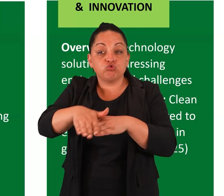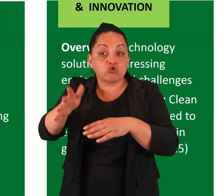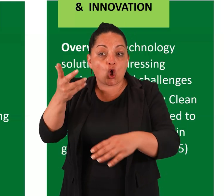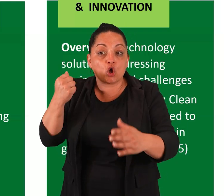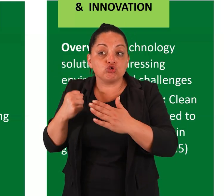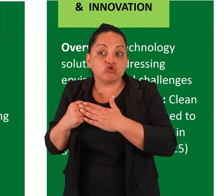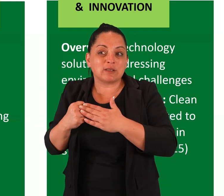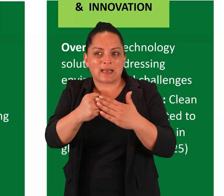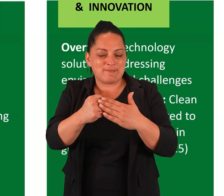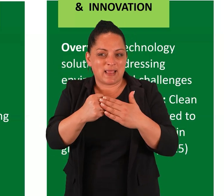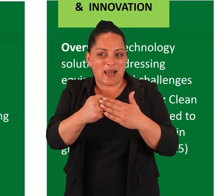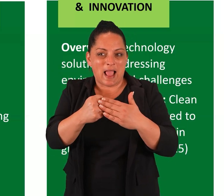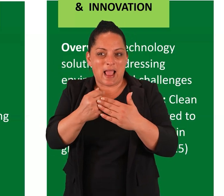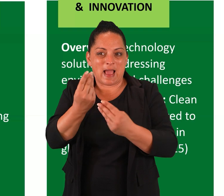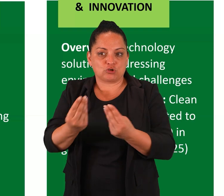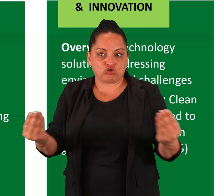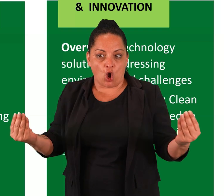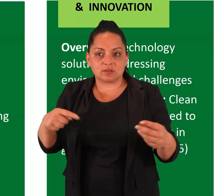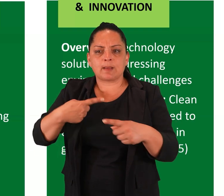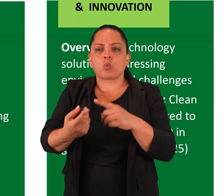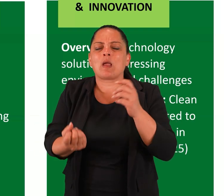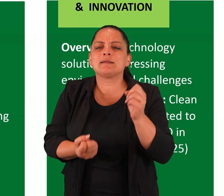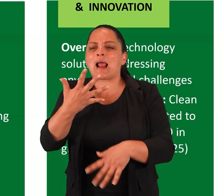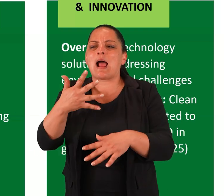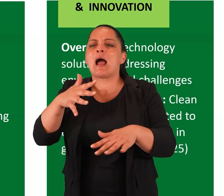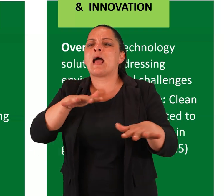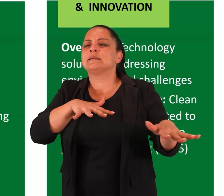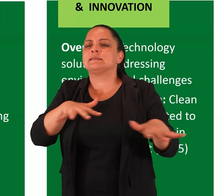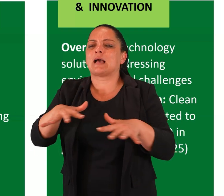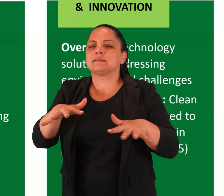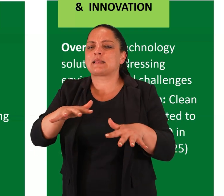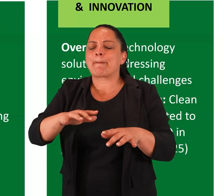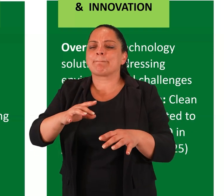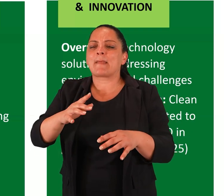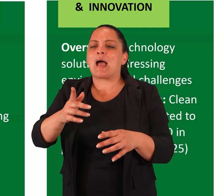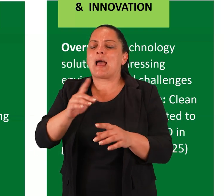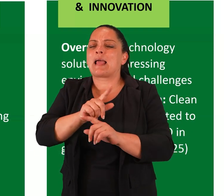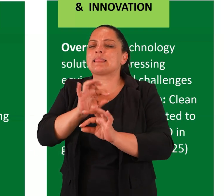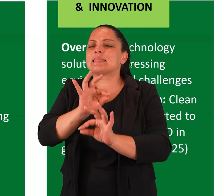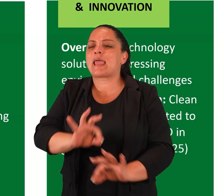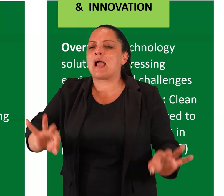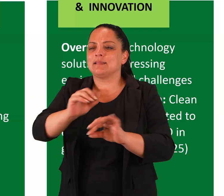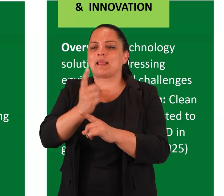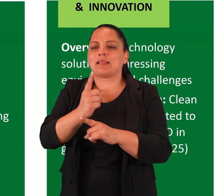resources, aiming to create systems where nothing goes to waste.